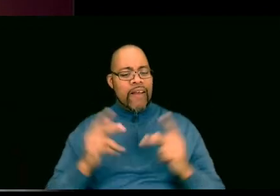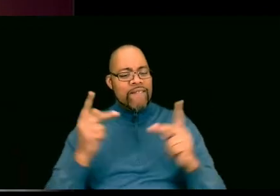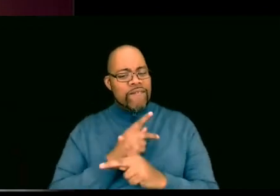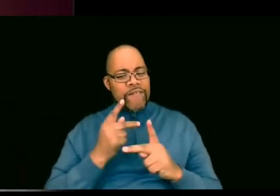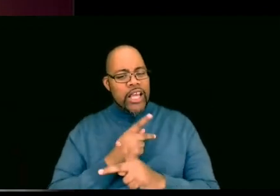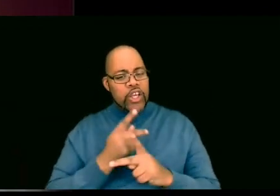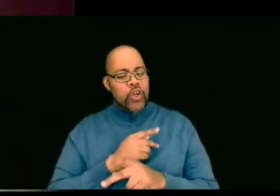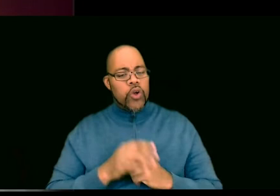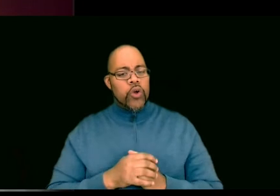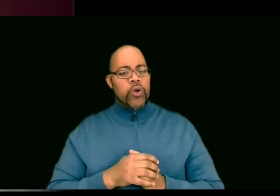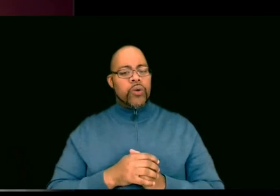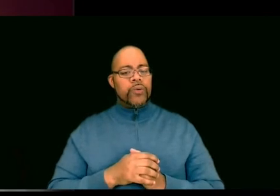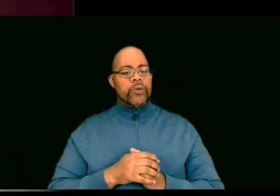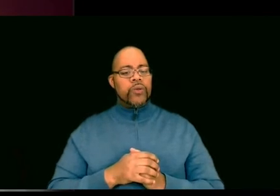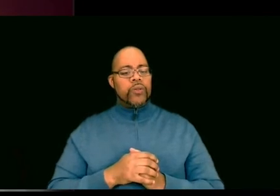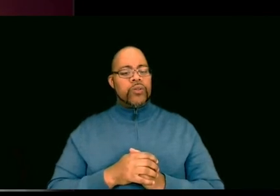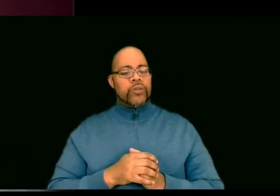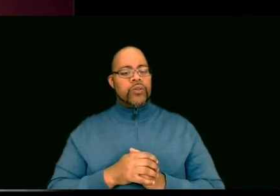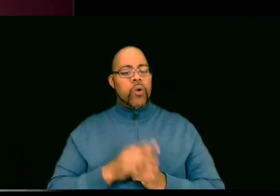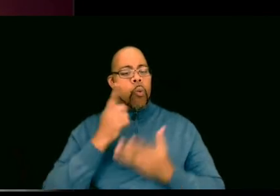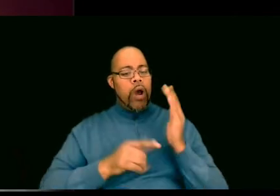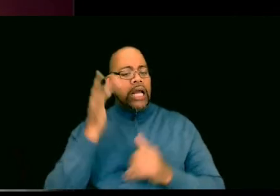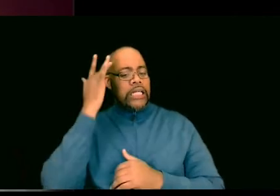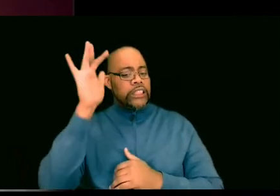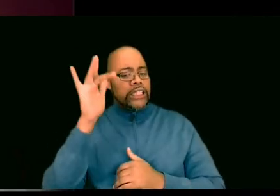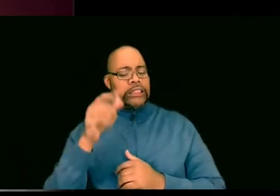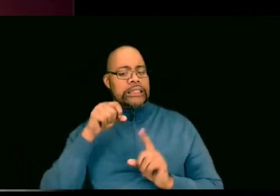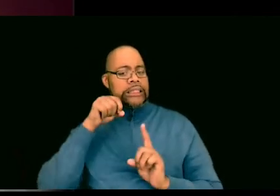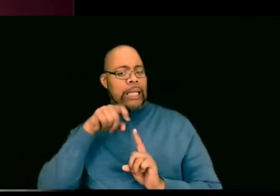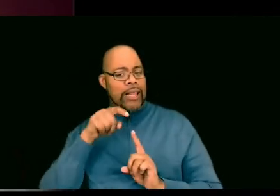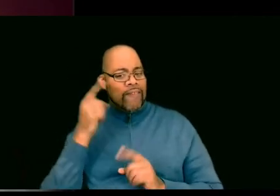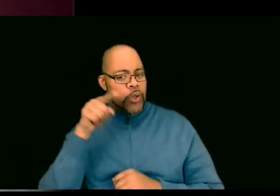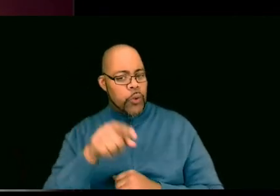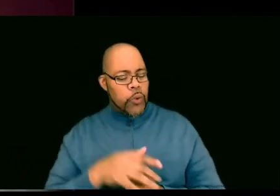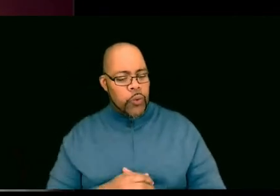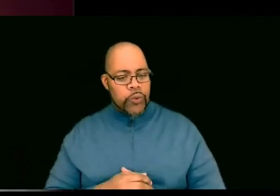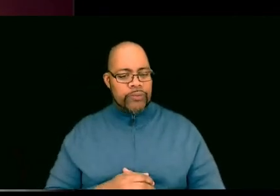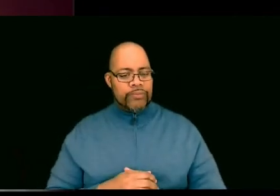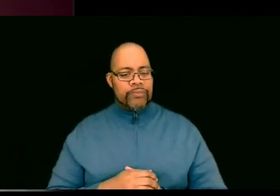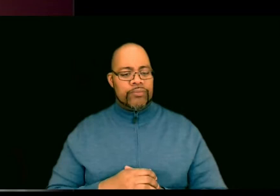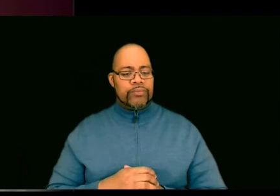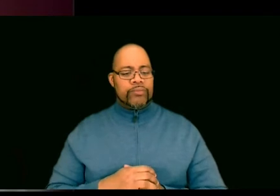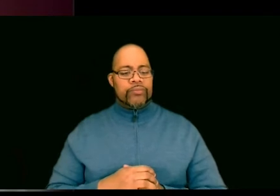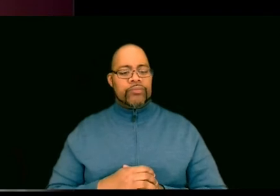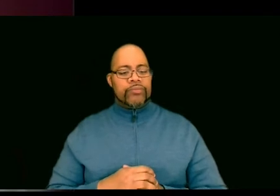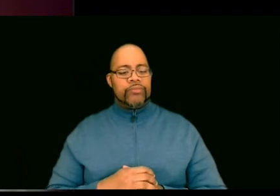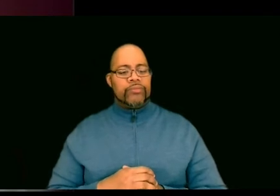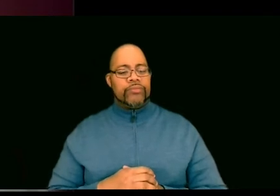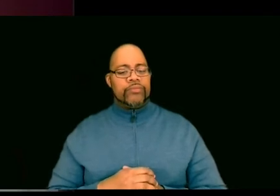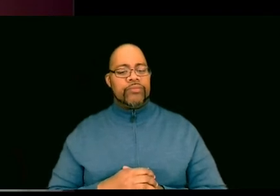out what, you know, is intellectually stimulating to you,